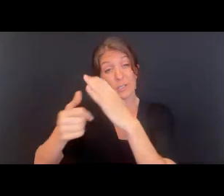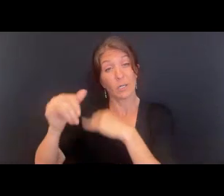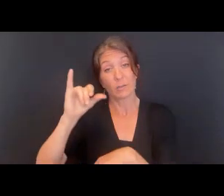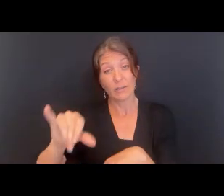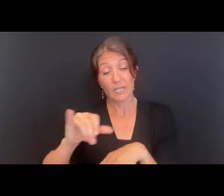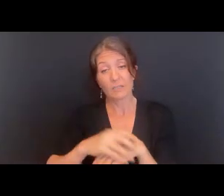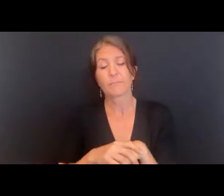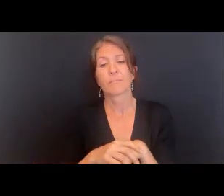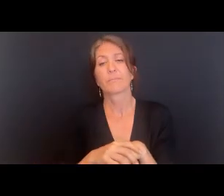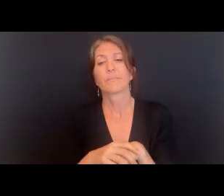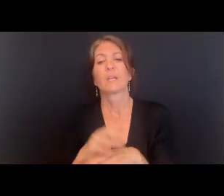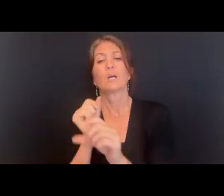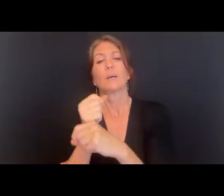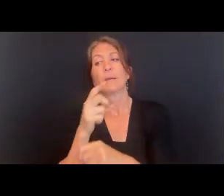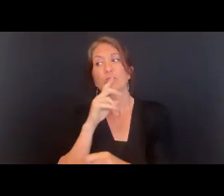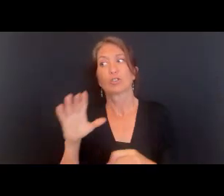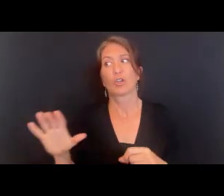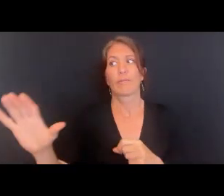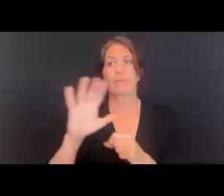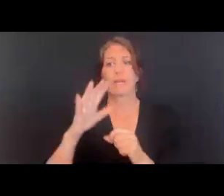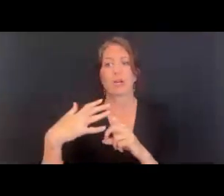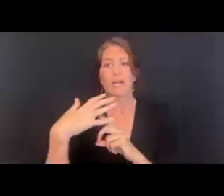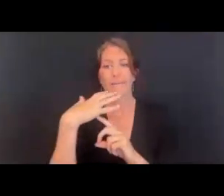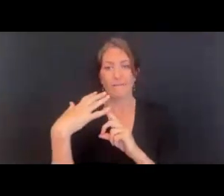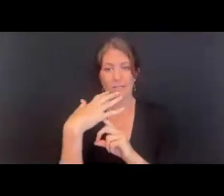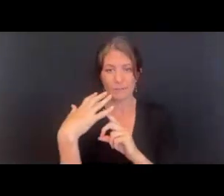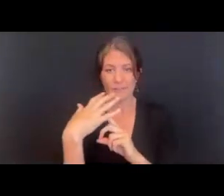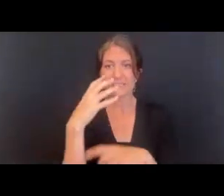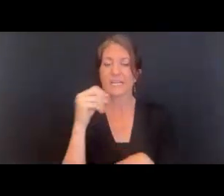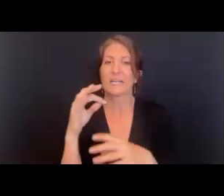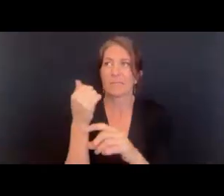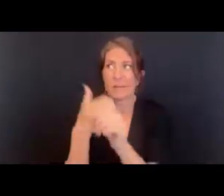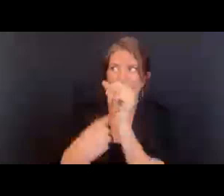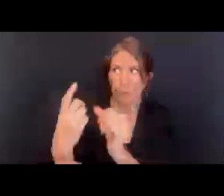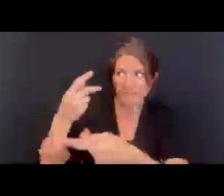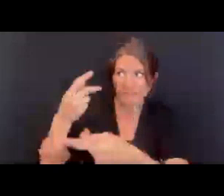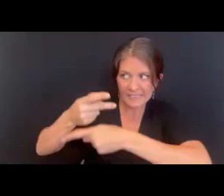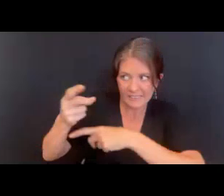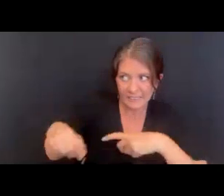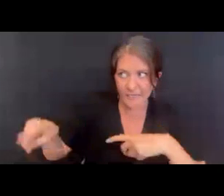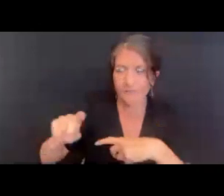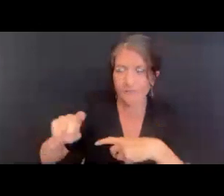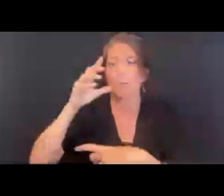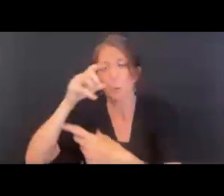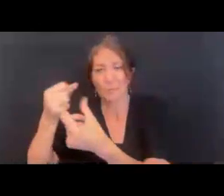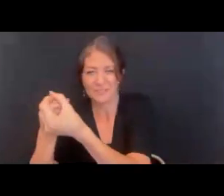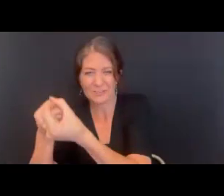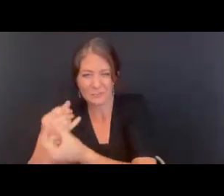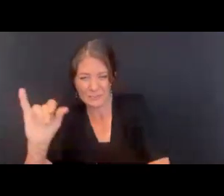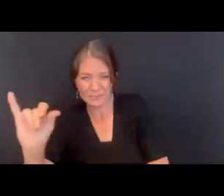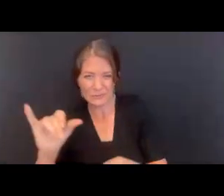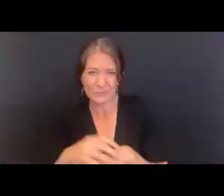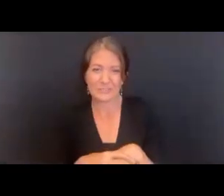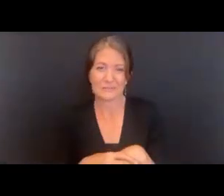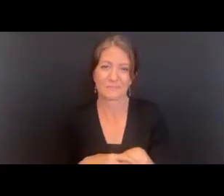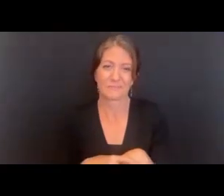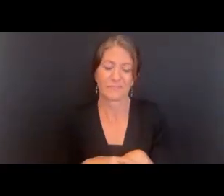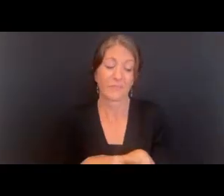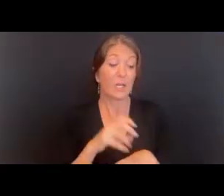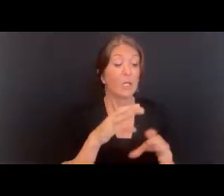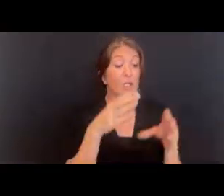ensure that their environment and those that are caring for them are also supported. So we want to make sure that the person